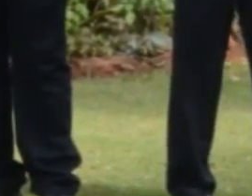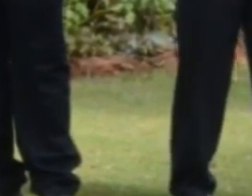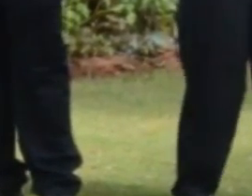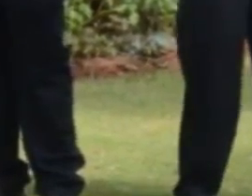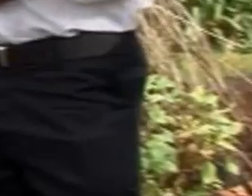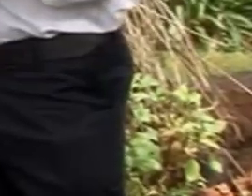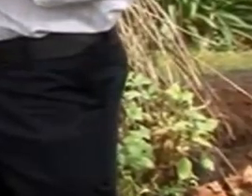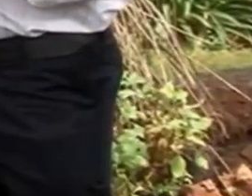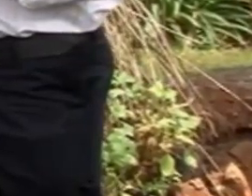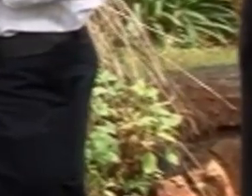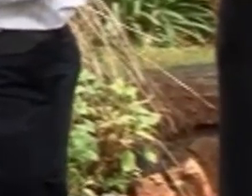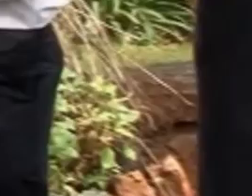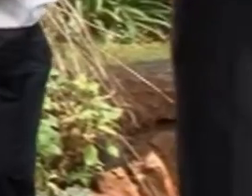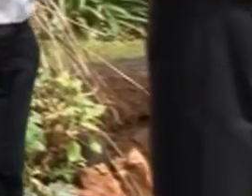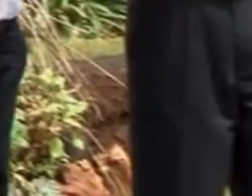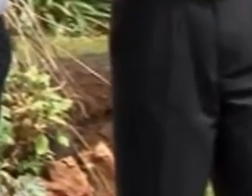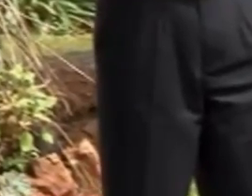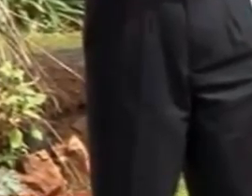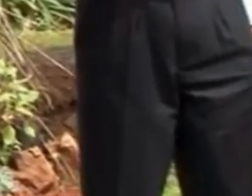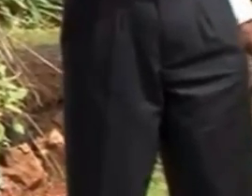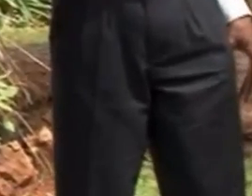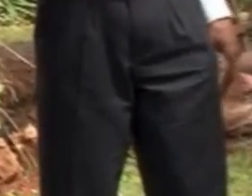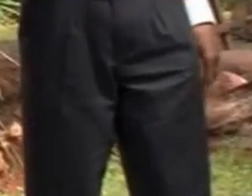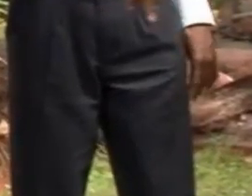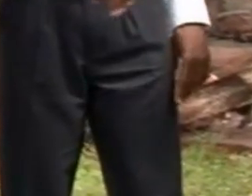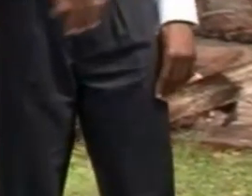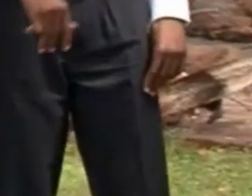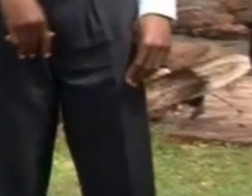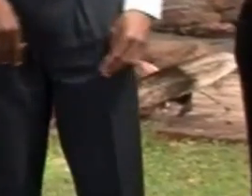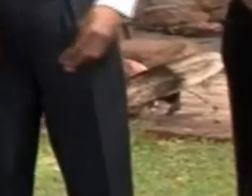I remember Calvary.